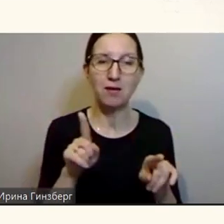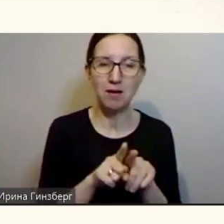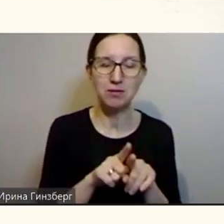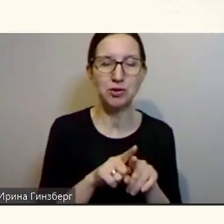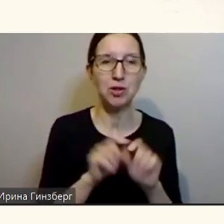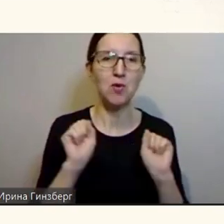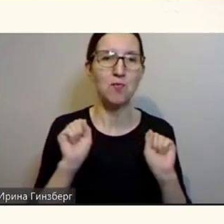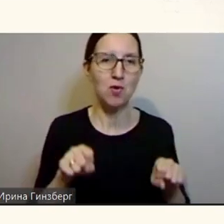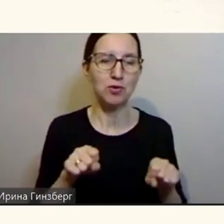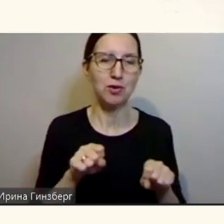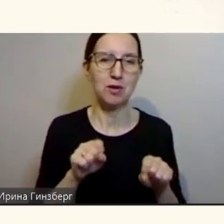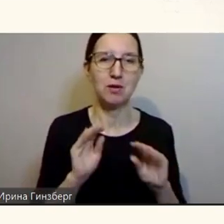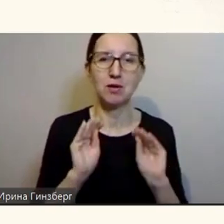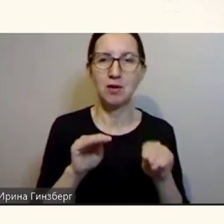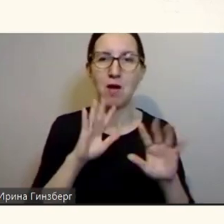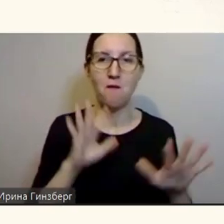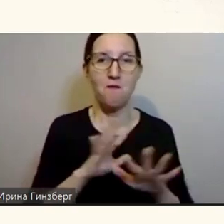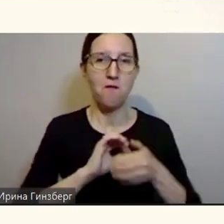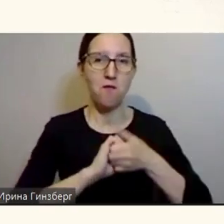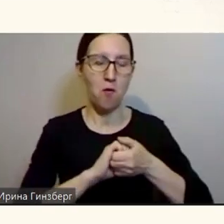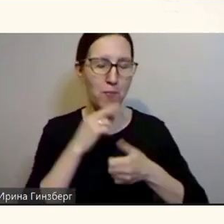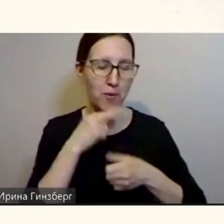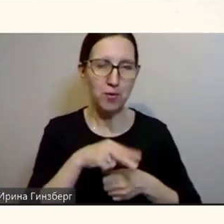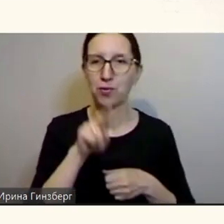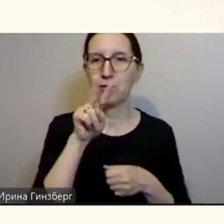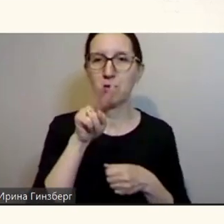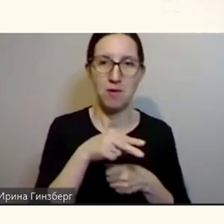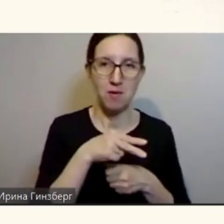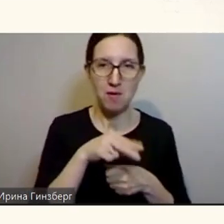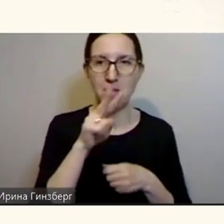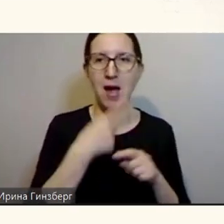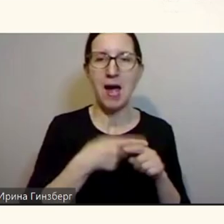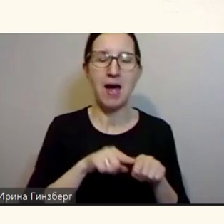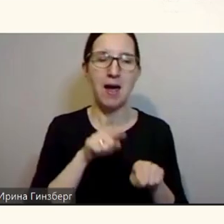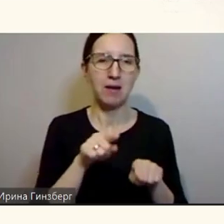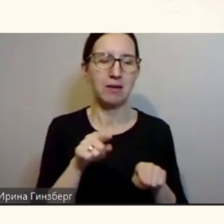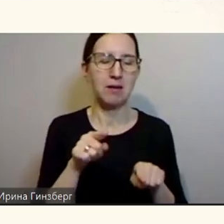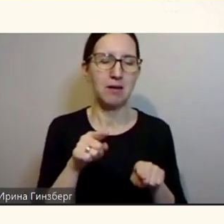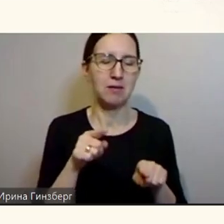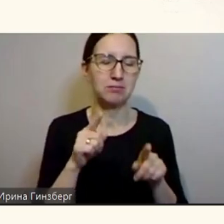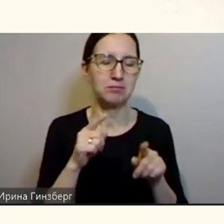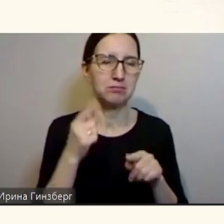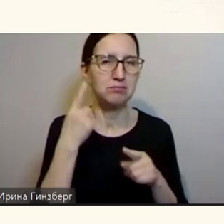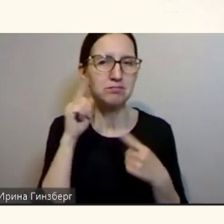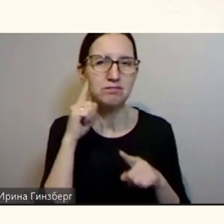did an amazing job with the staging and the,